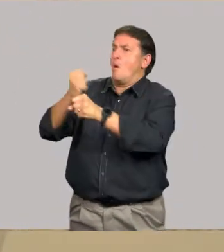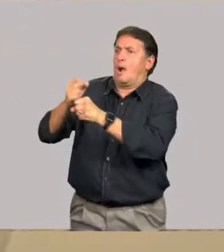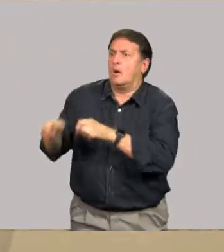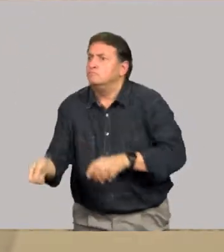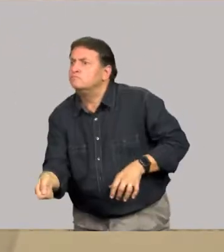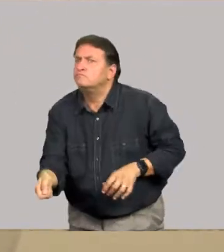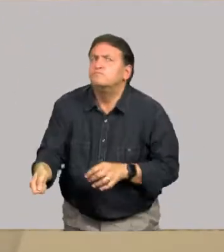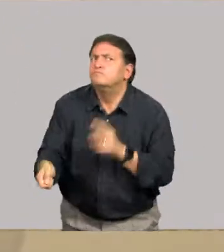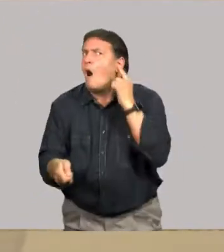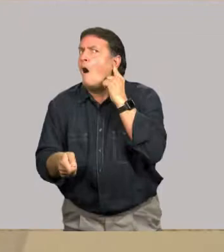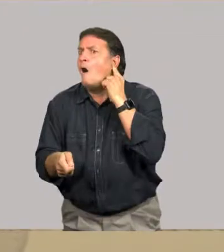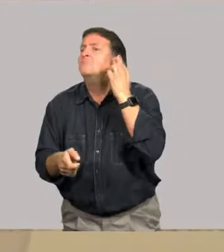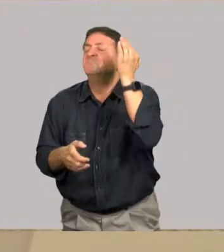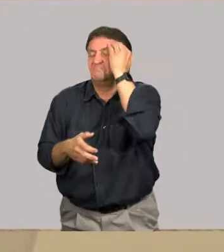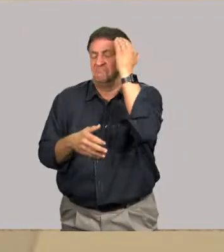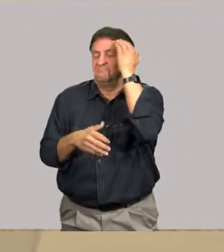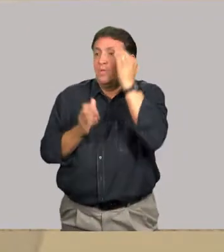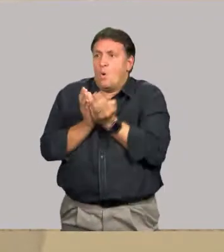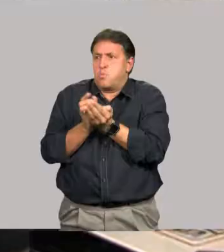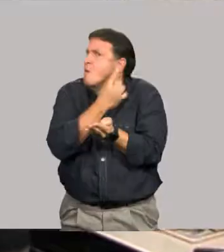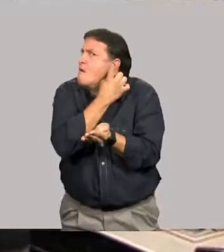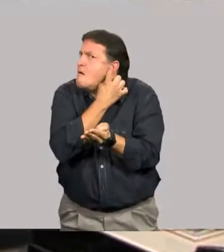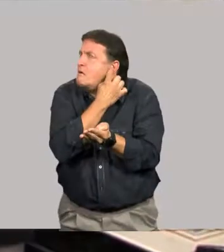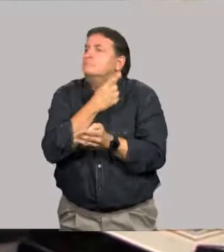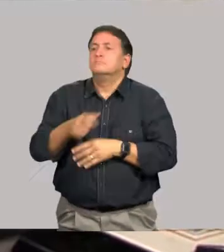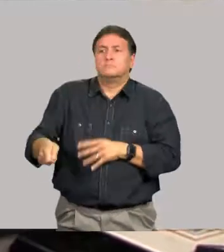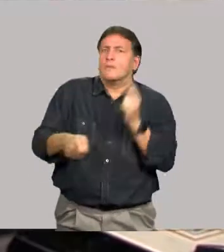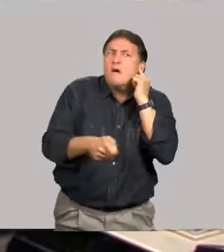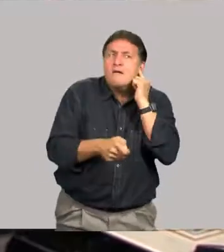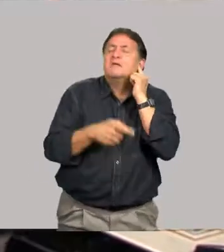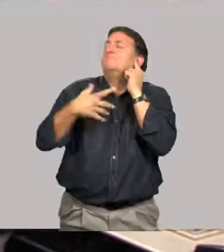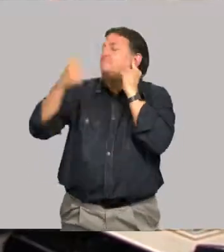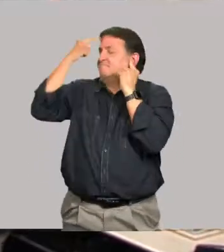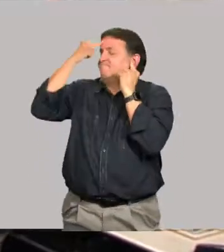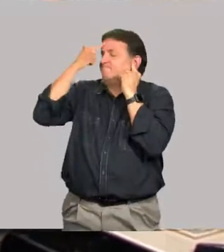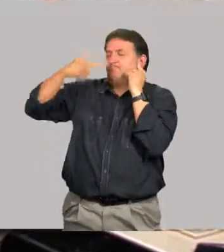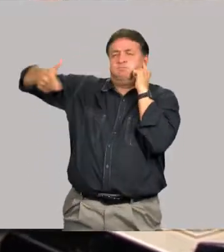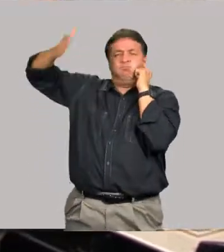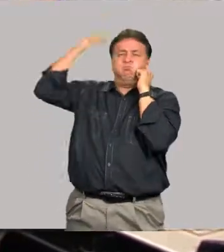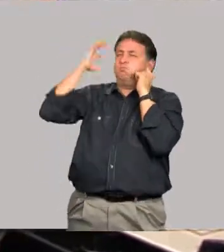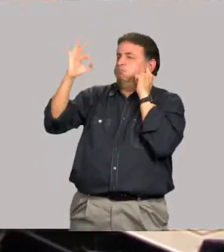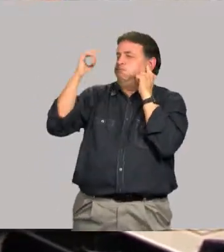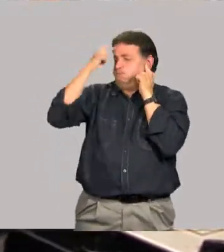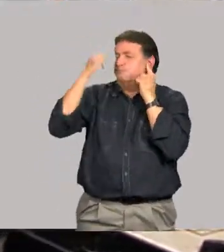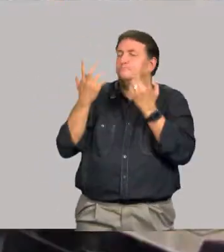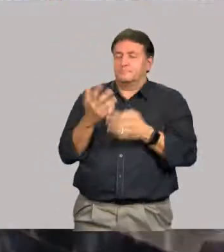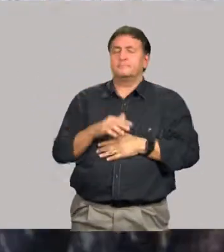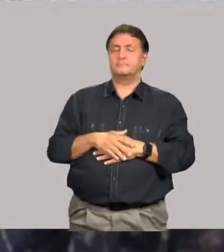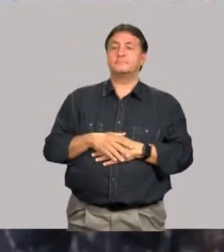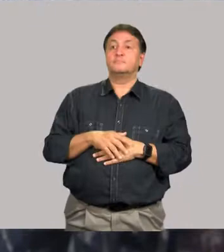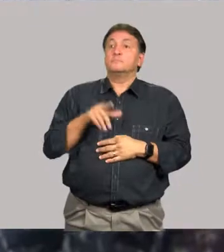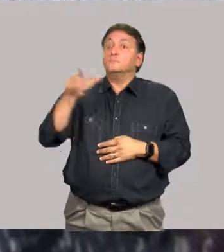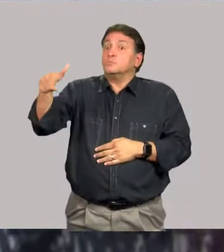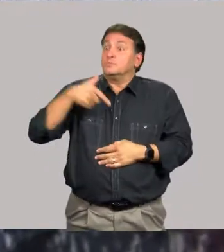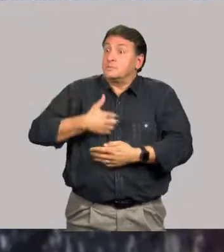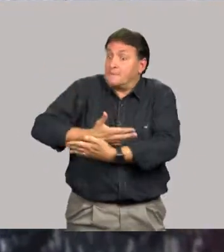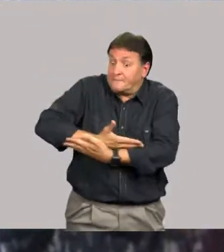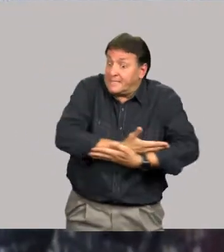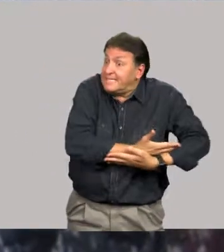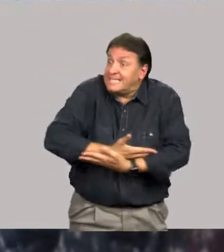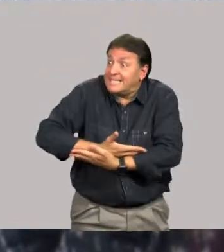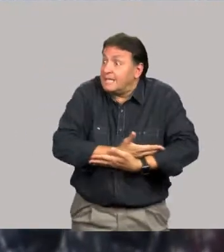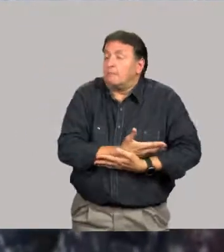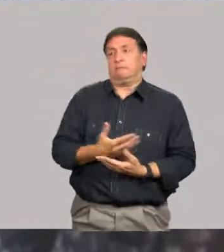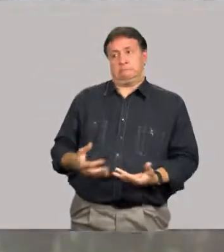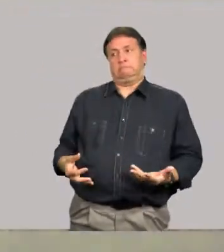and other supplies during a power outage. What about a whistle? Perfect. Always carry a whistle with you